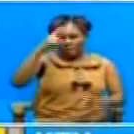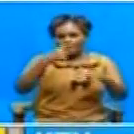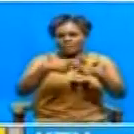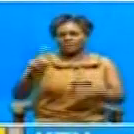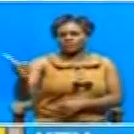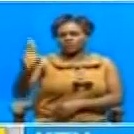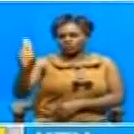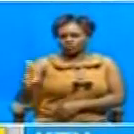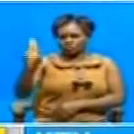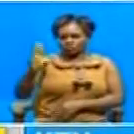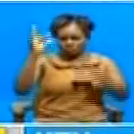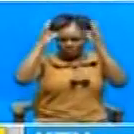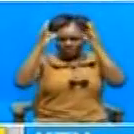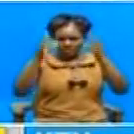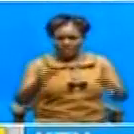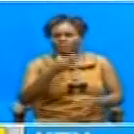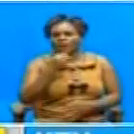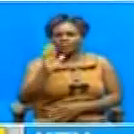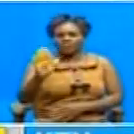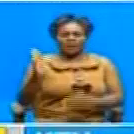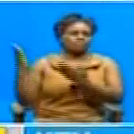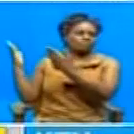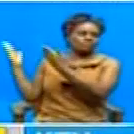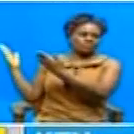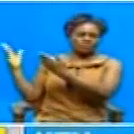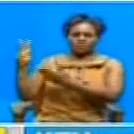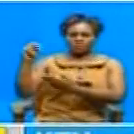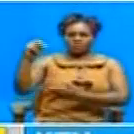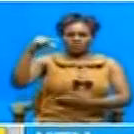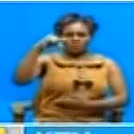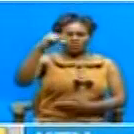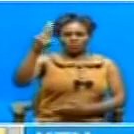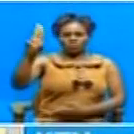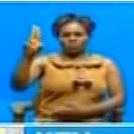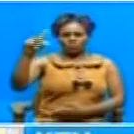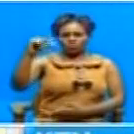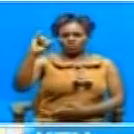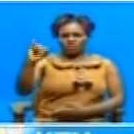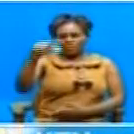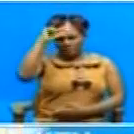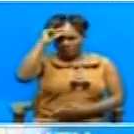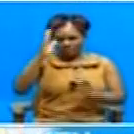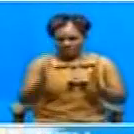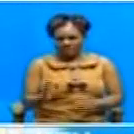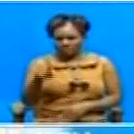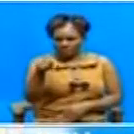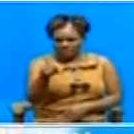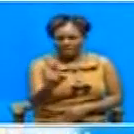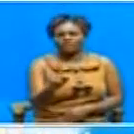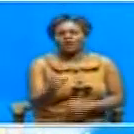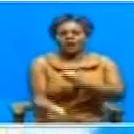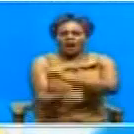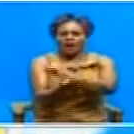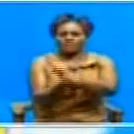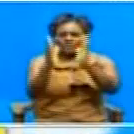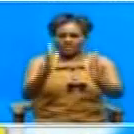president finally settled on his man, Patrick Ngugi Njoroge. The governor in waiting is currently an advisor